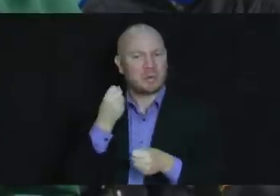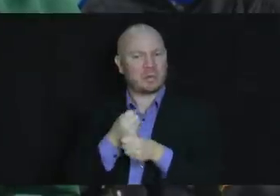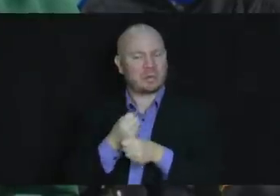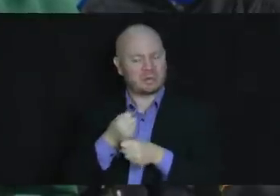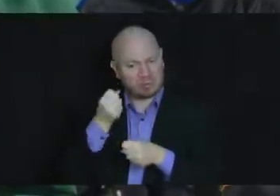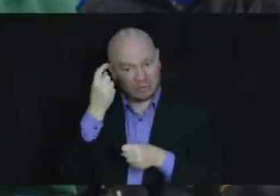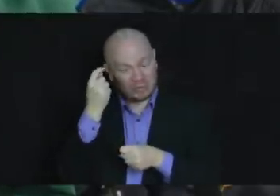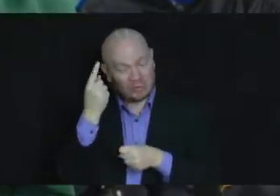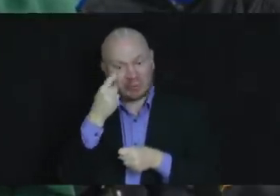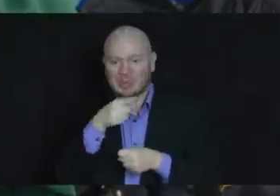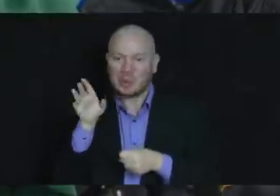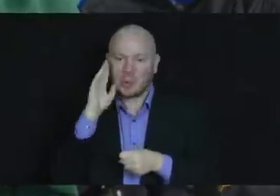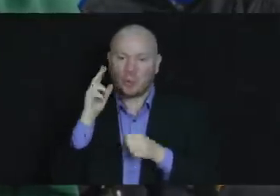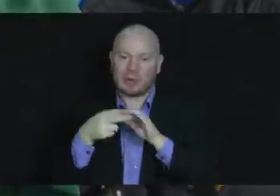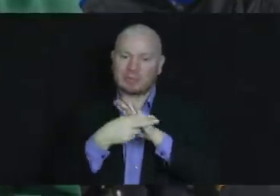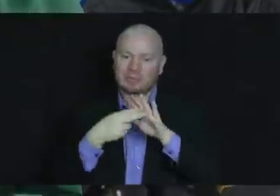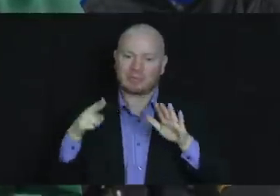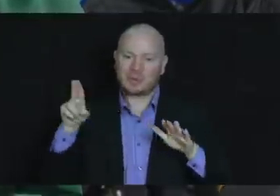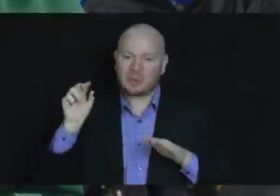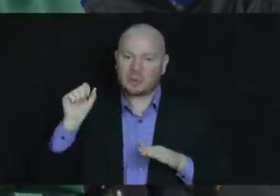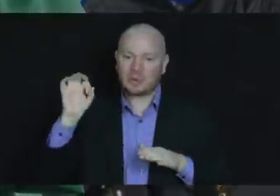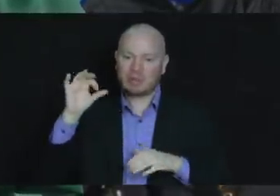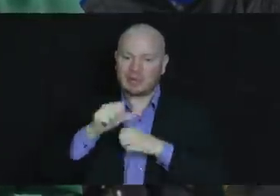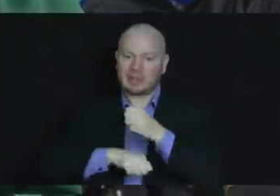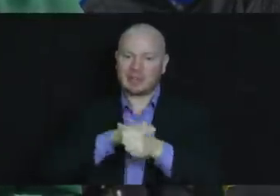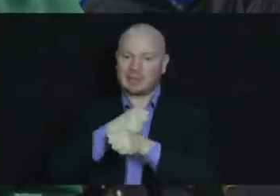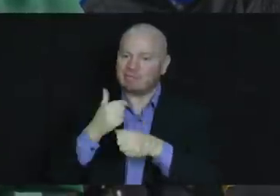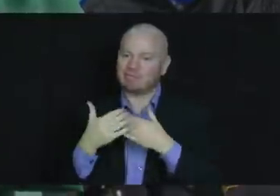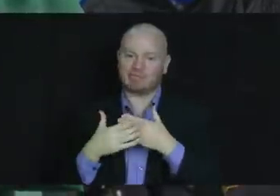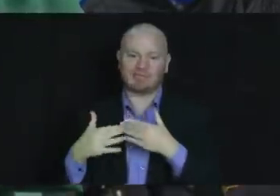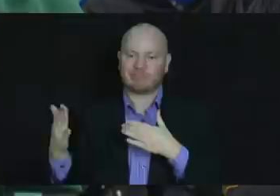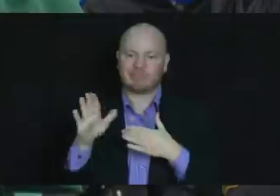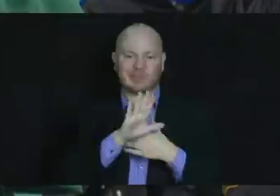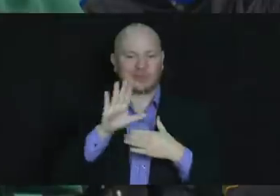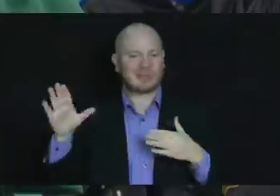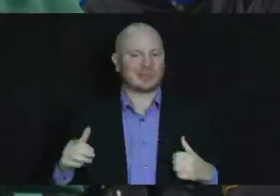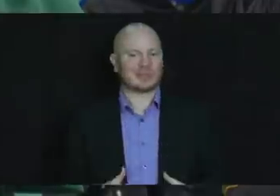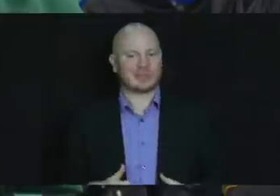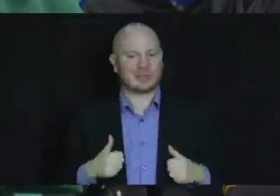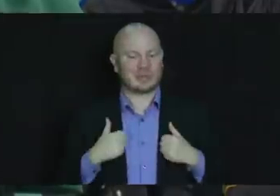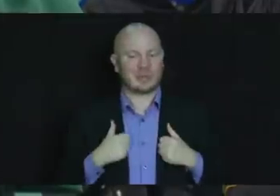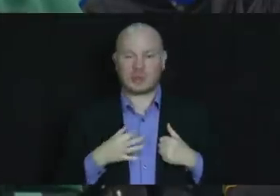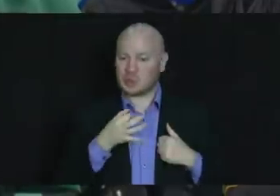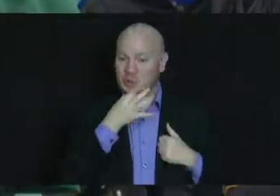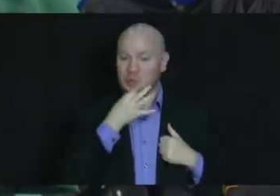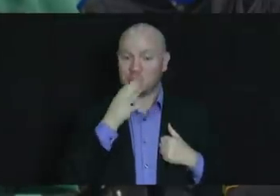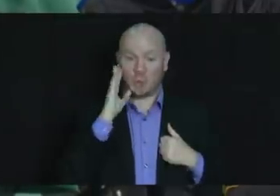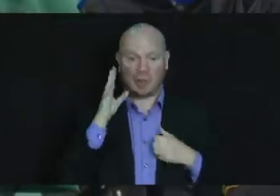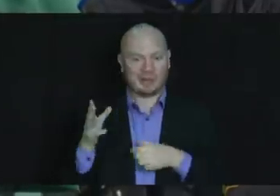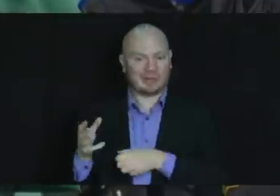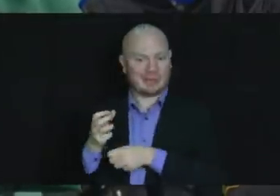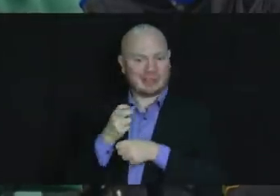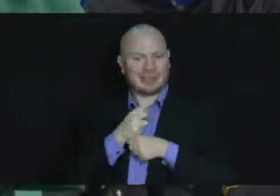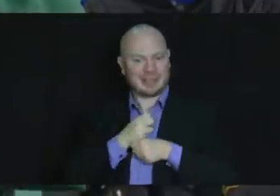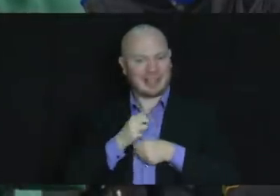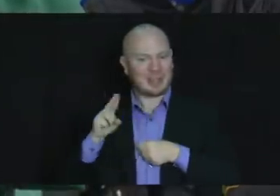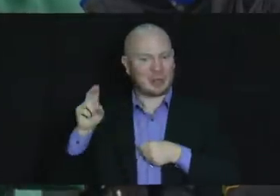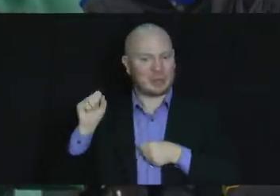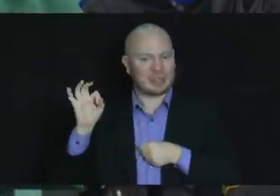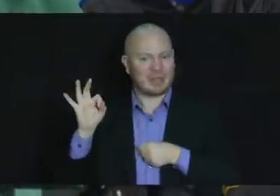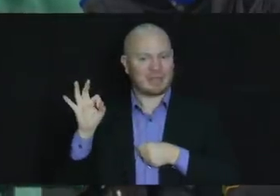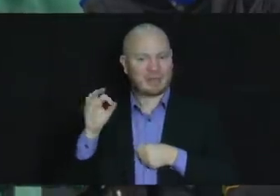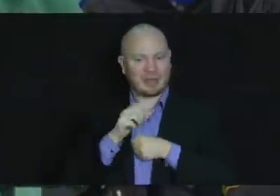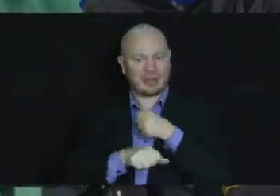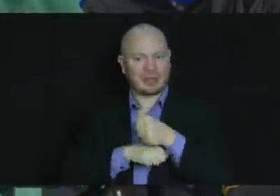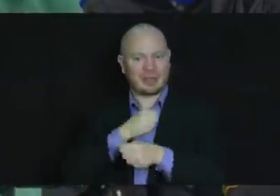alumni for the rest of your lives. You'll soon receive your USF Alumni Association membership card. And I want to tell you right